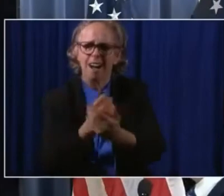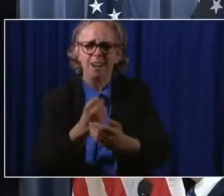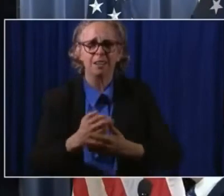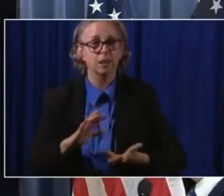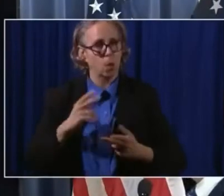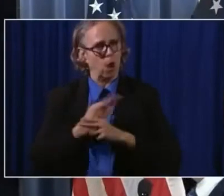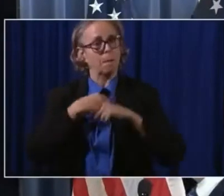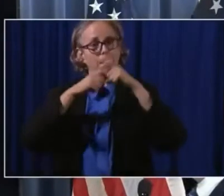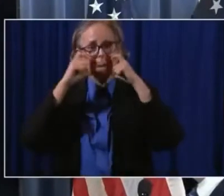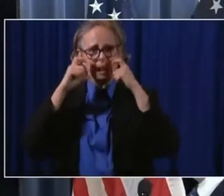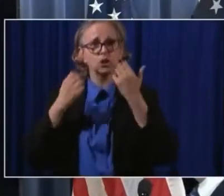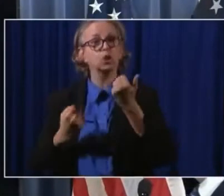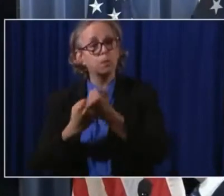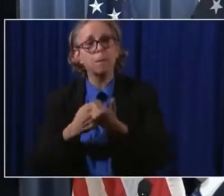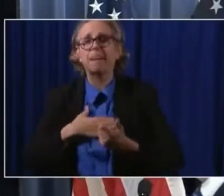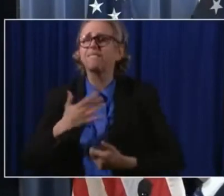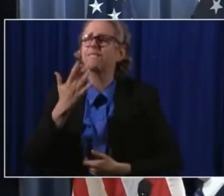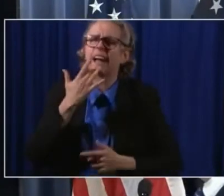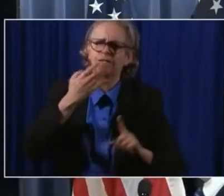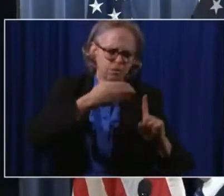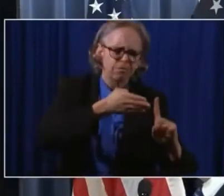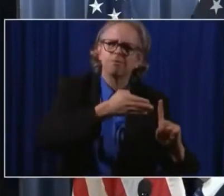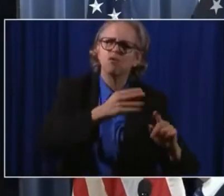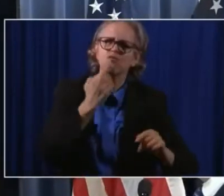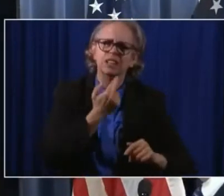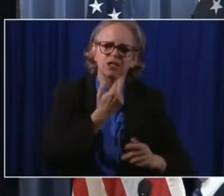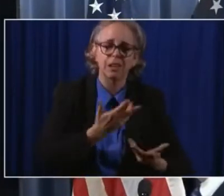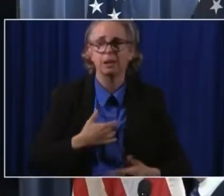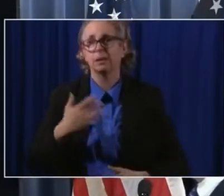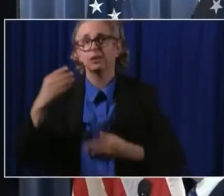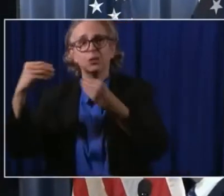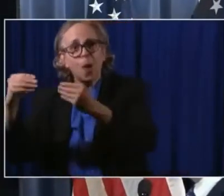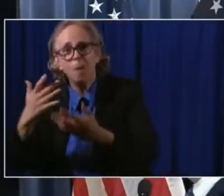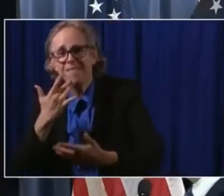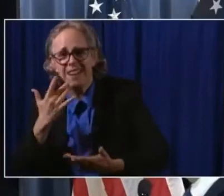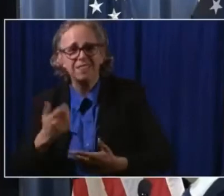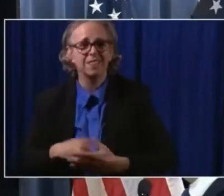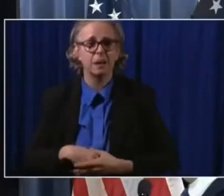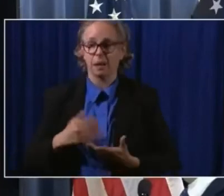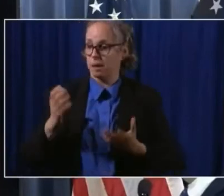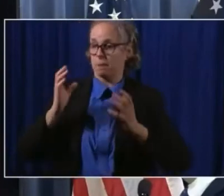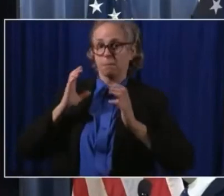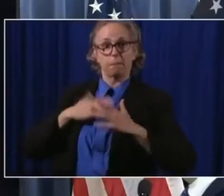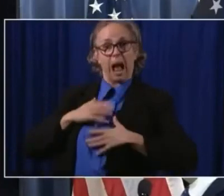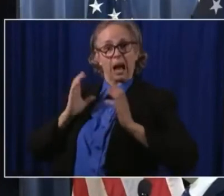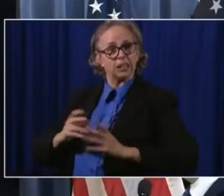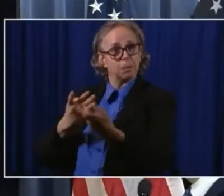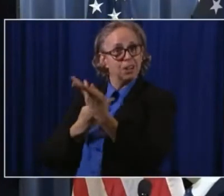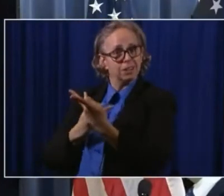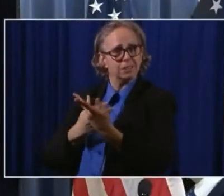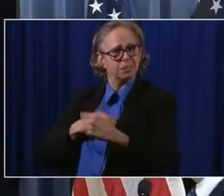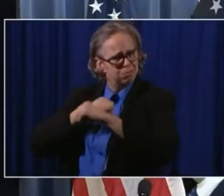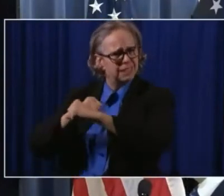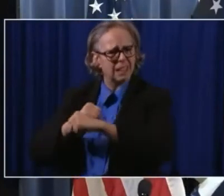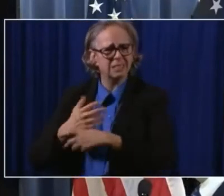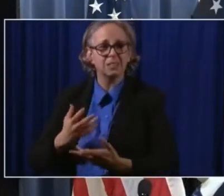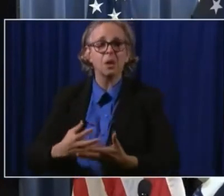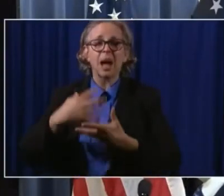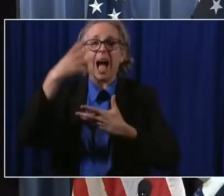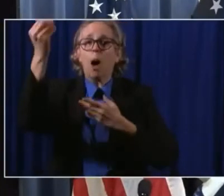help my favorite store. To protect my customers. Please wear a mask in public. It's up to all of